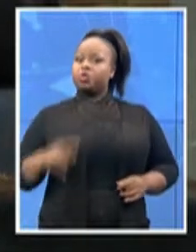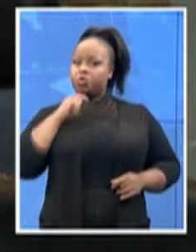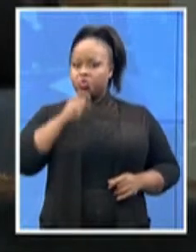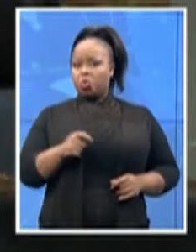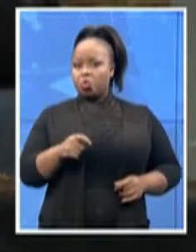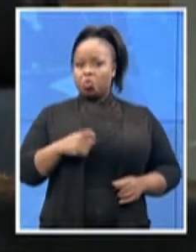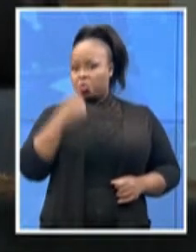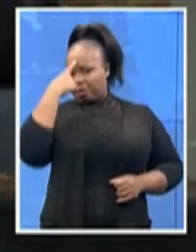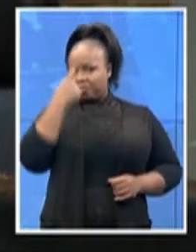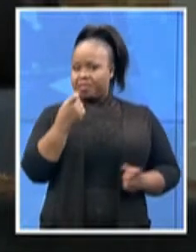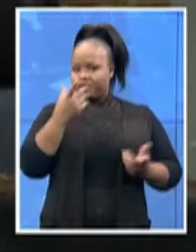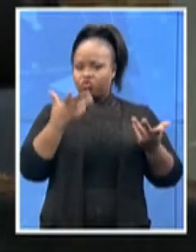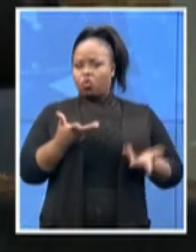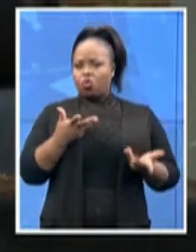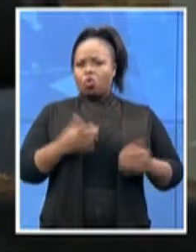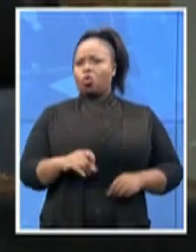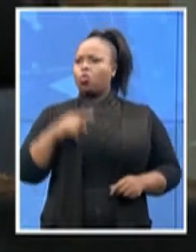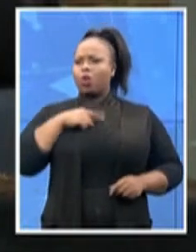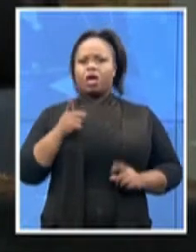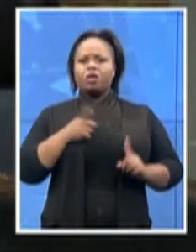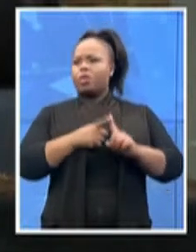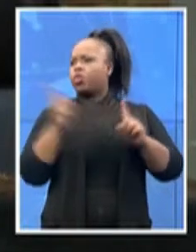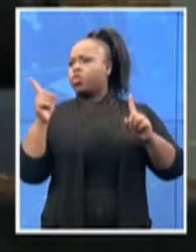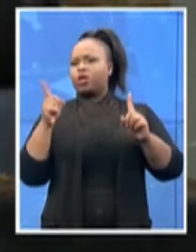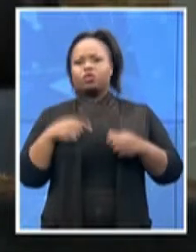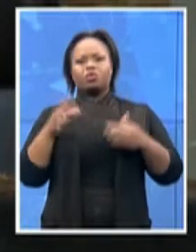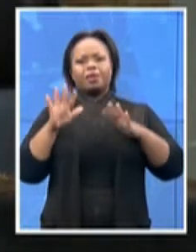Court was right to set aside her finding.